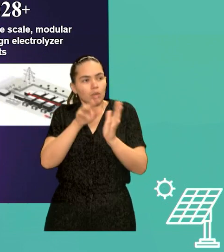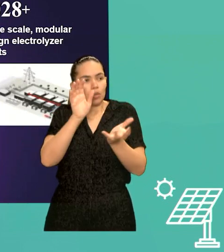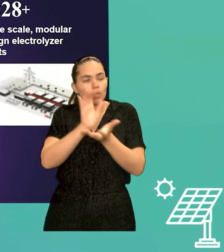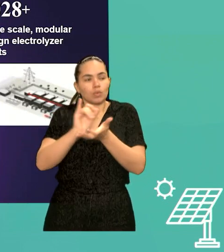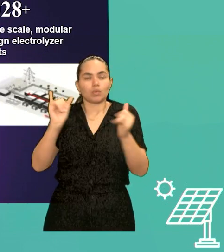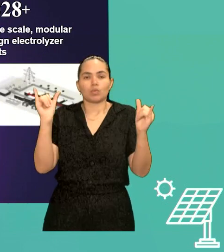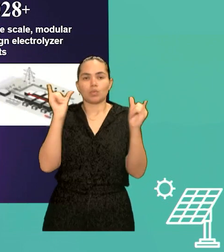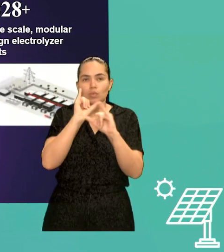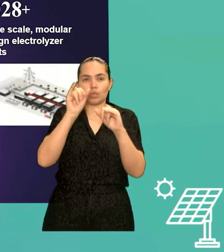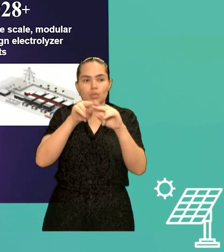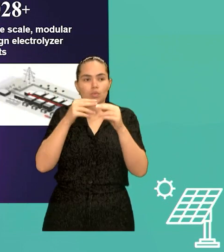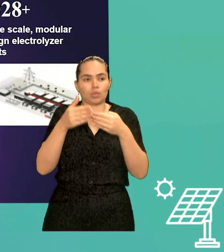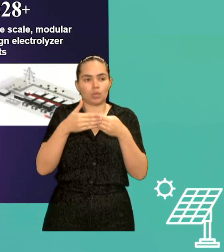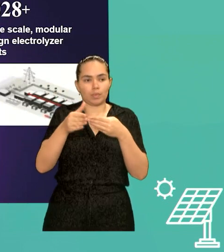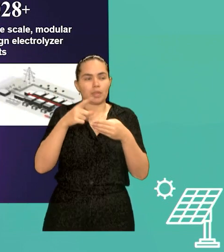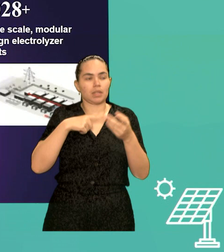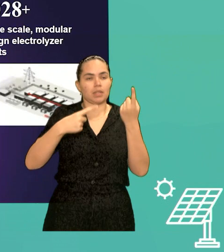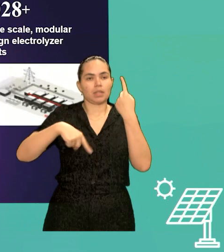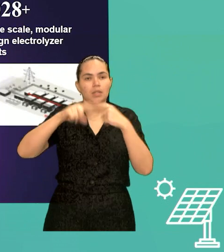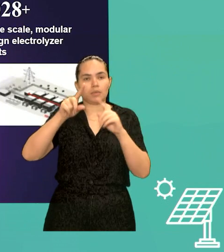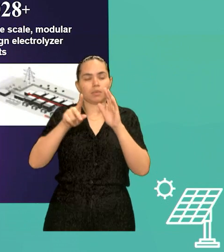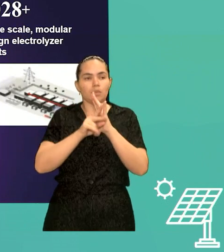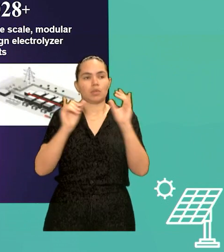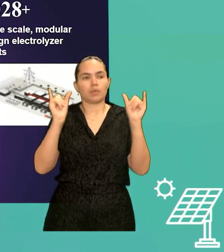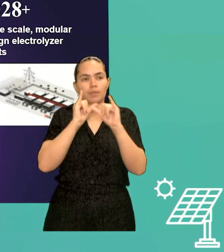this technology for more than 10 years.